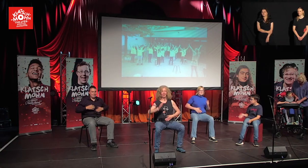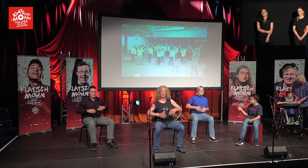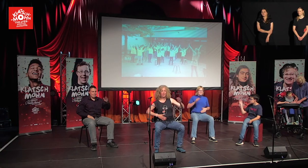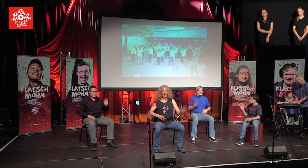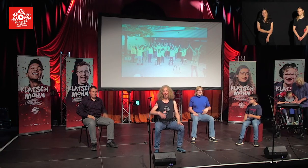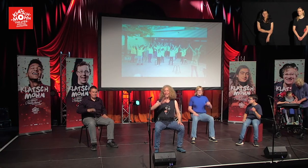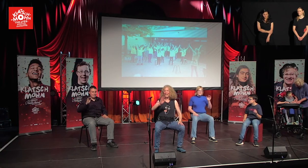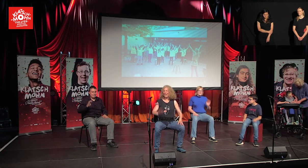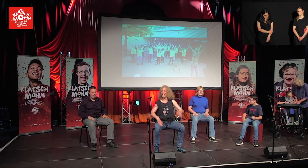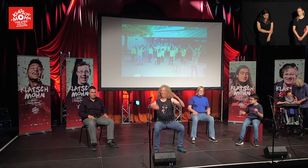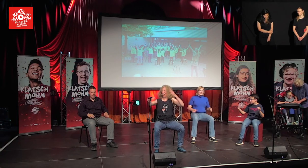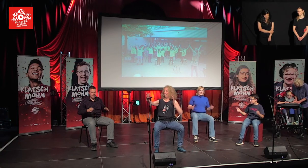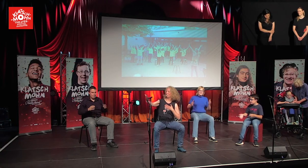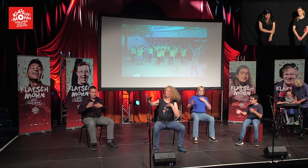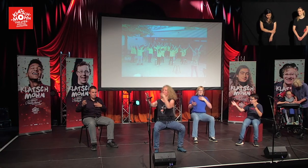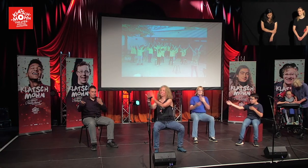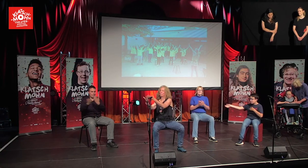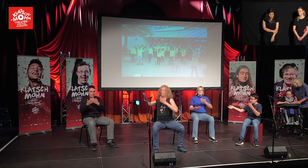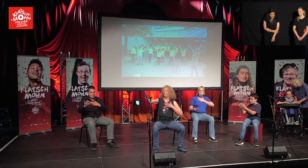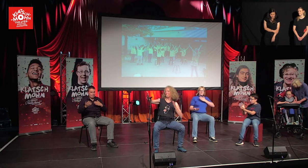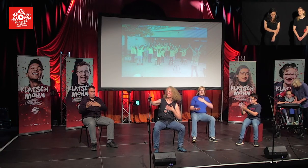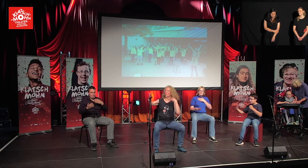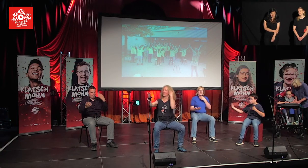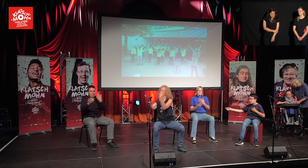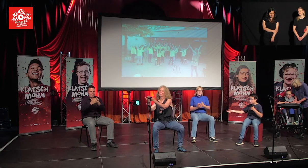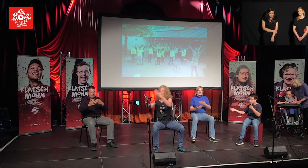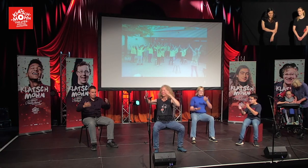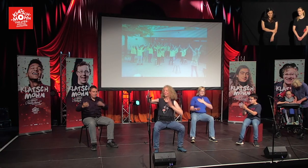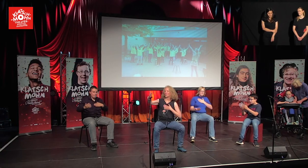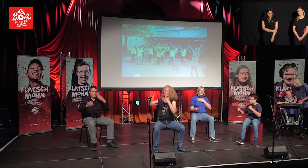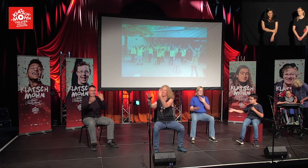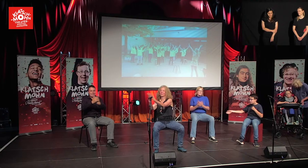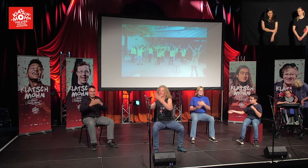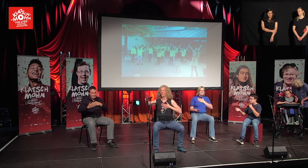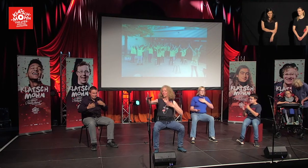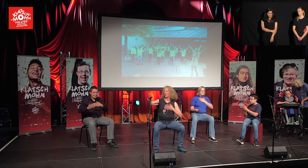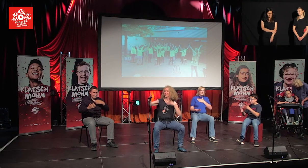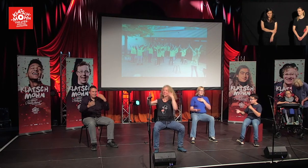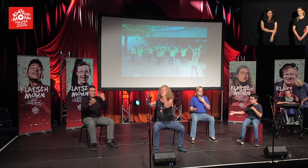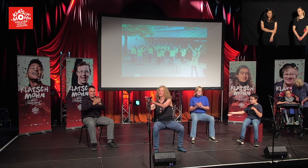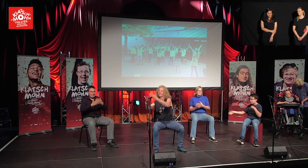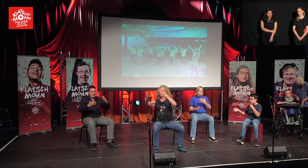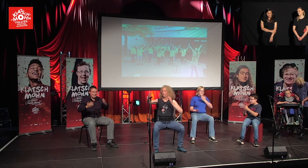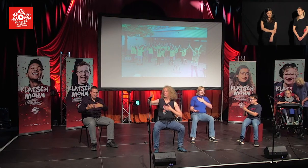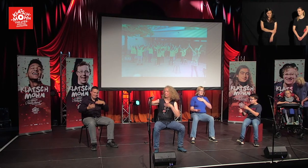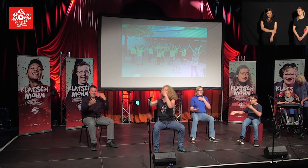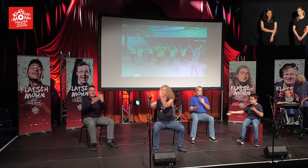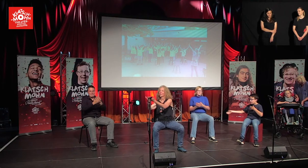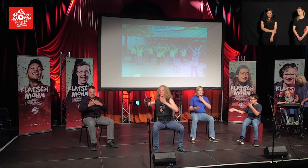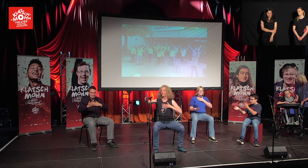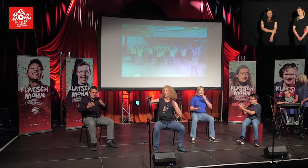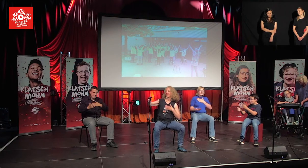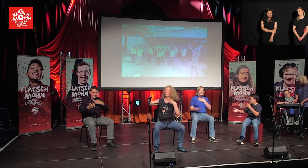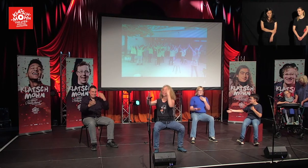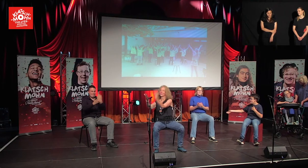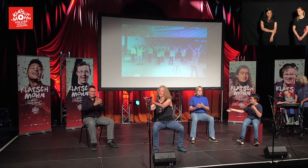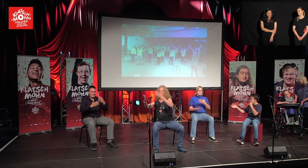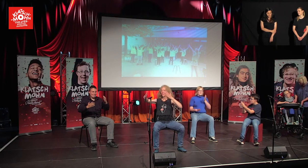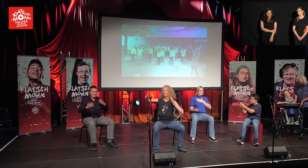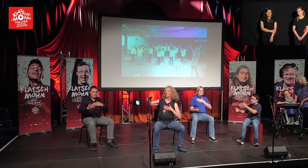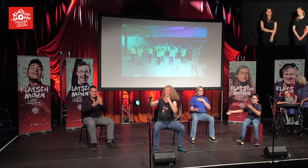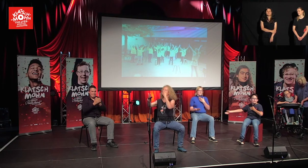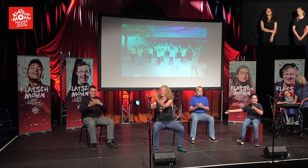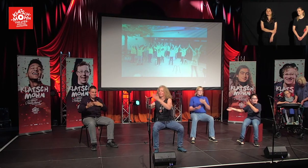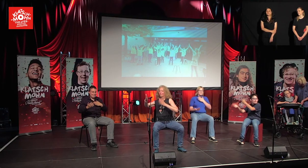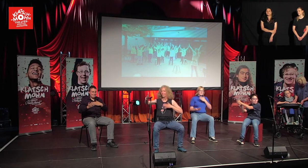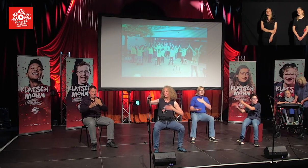roots. One father. I like standing still, but that's just a wishful plan. Ask me where I come